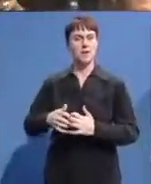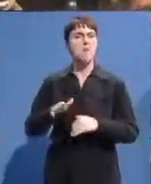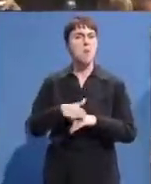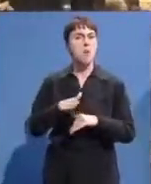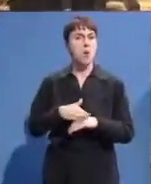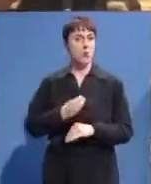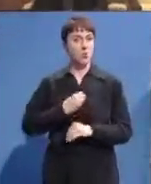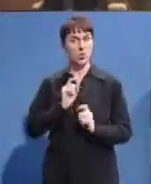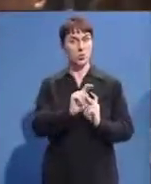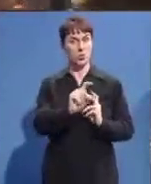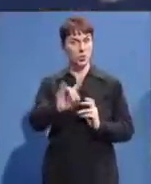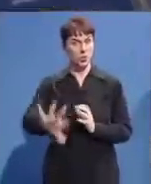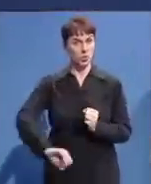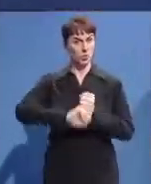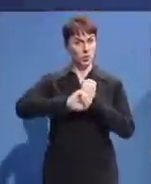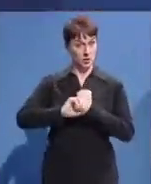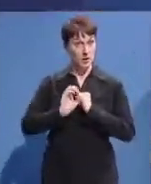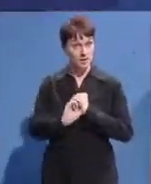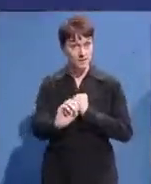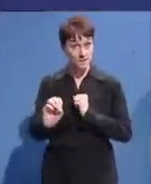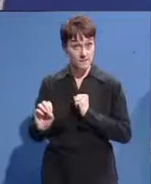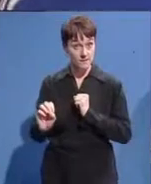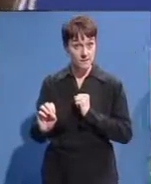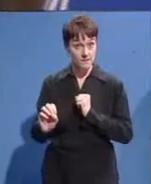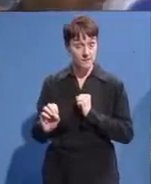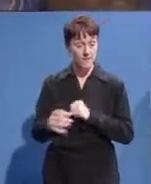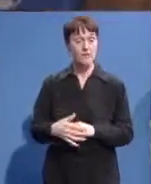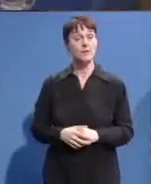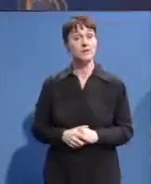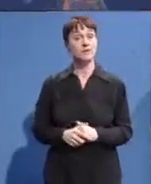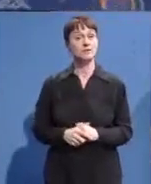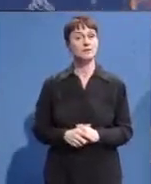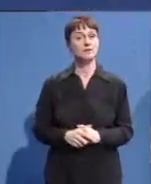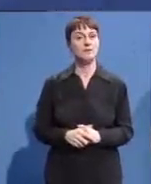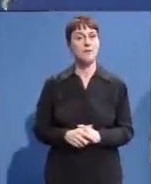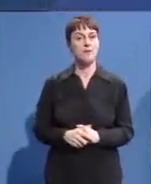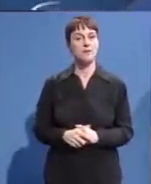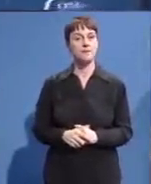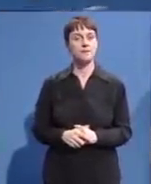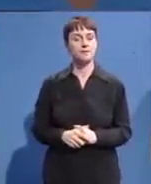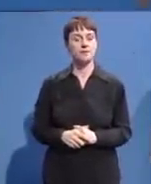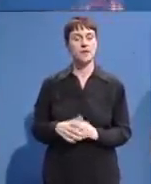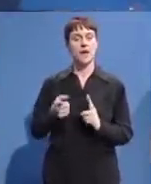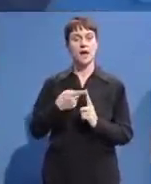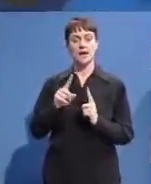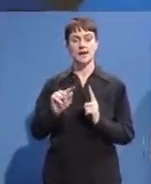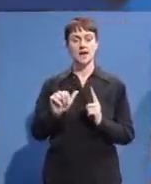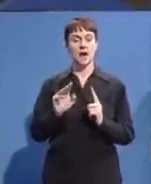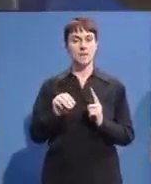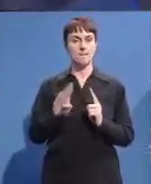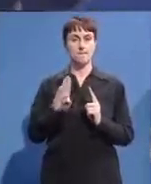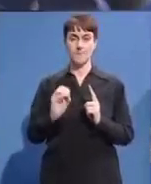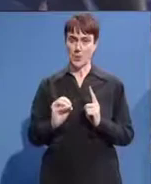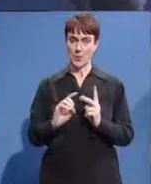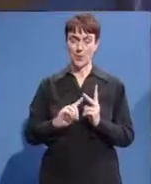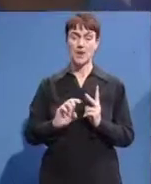say, yes, we support going against the old guard within the ANC? Well, Oliver Tambo was obviously an important one.